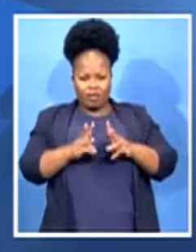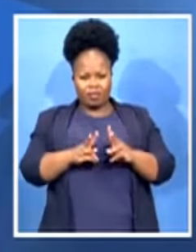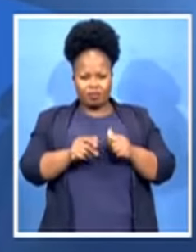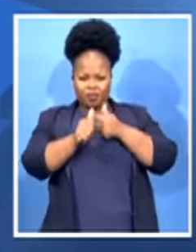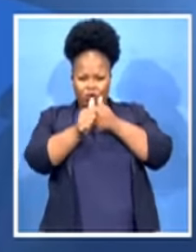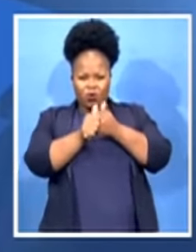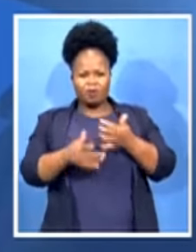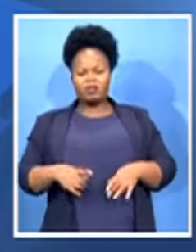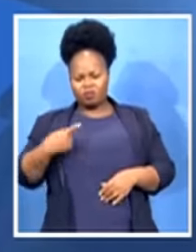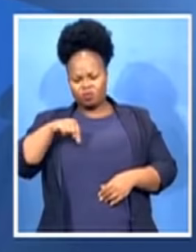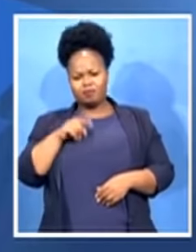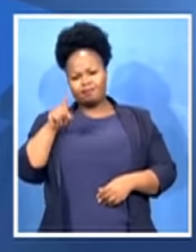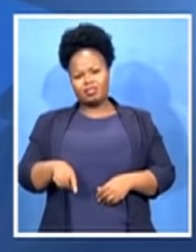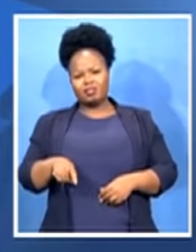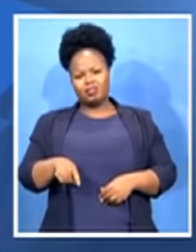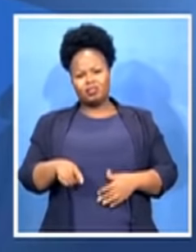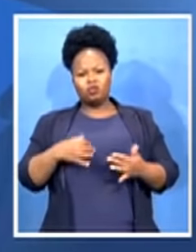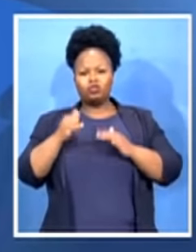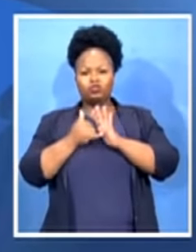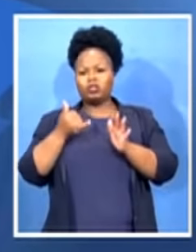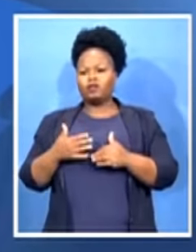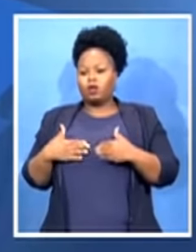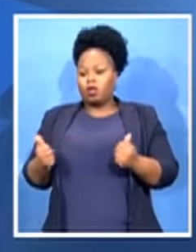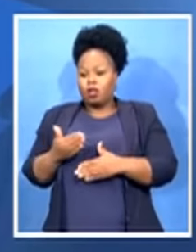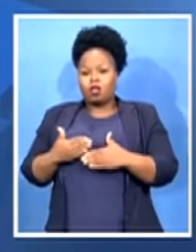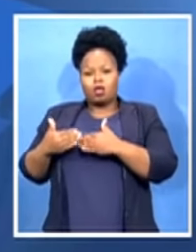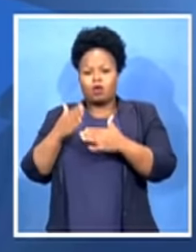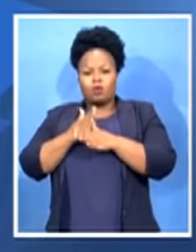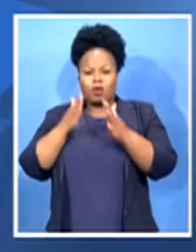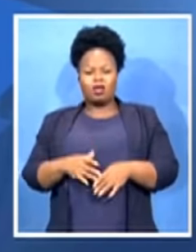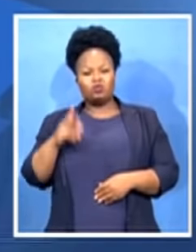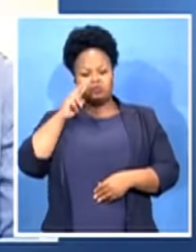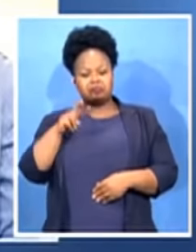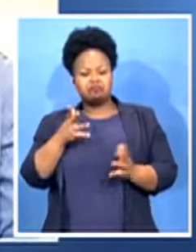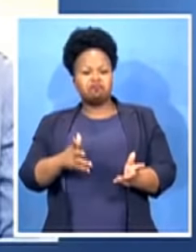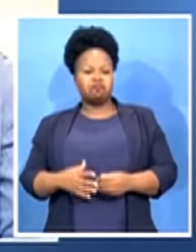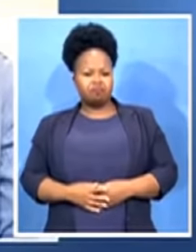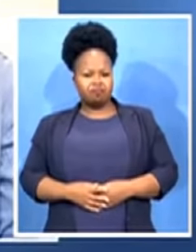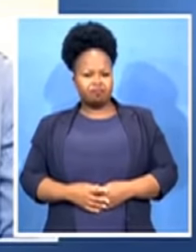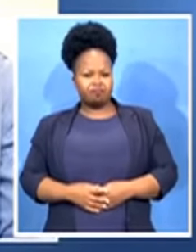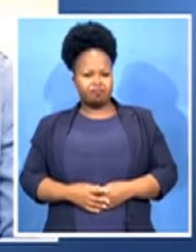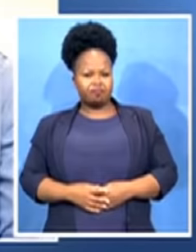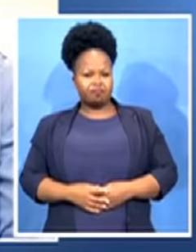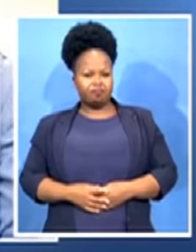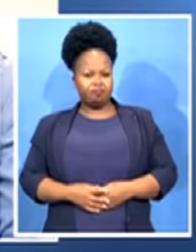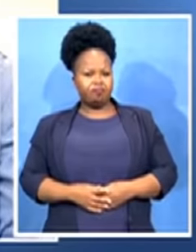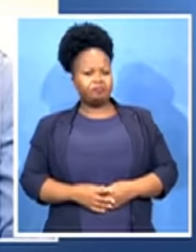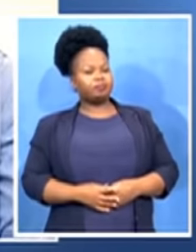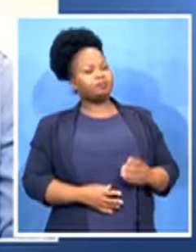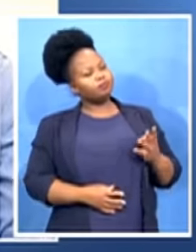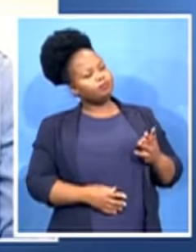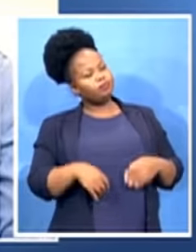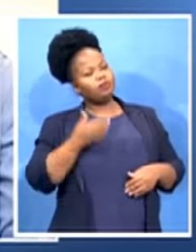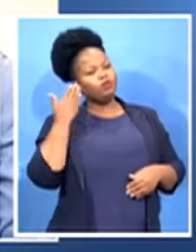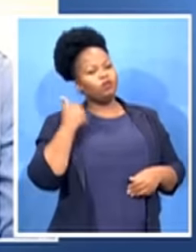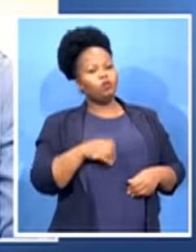just the healthcare workers. That's how we're looking at it currently. Okay, so we were speaking to the South African Medical Association earlier on, and